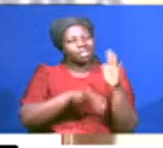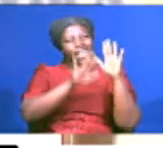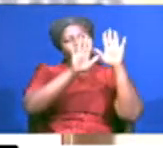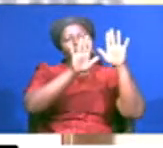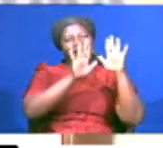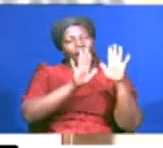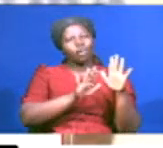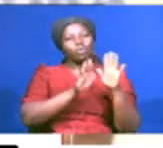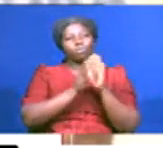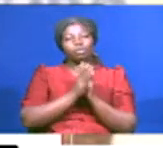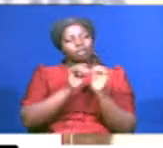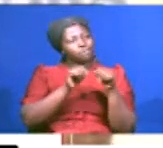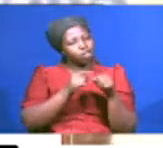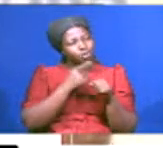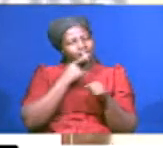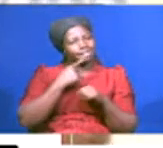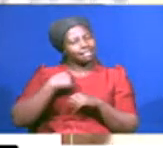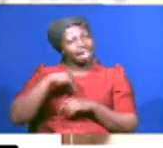from the song?